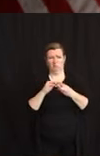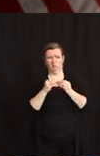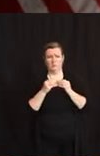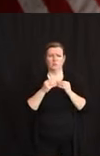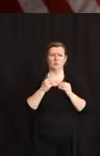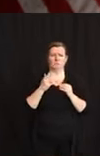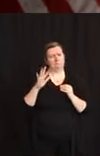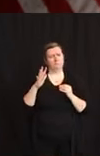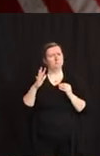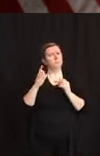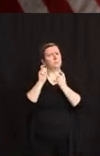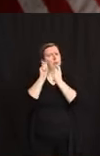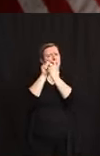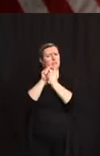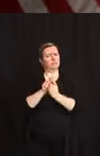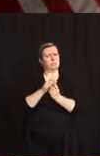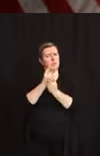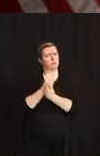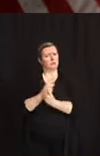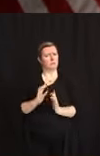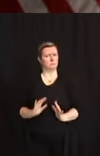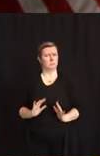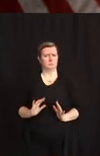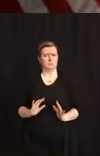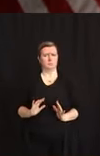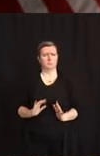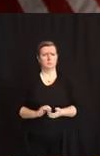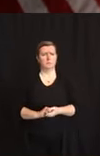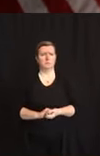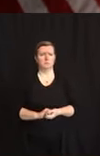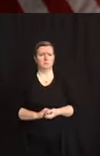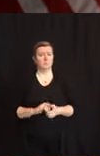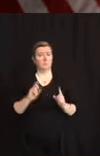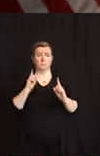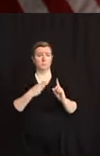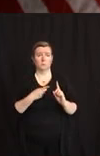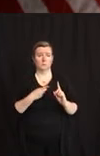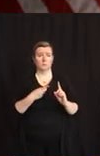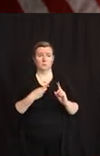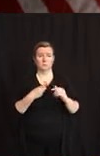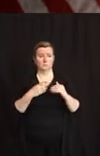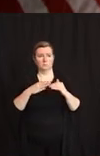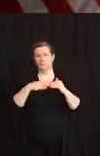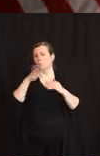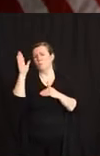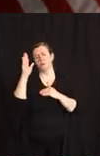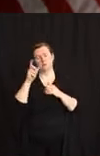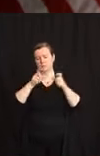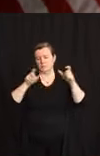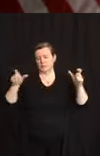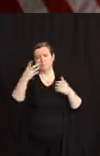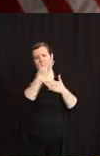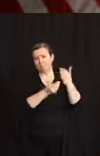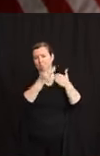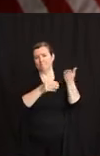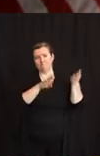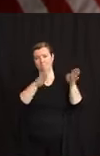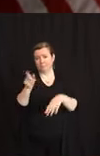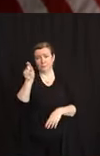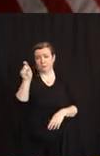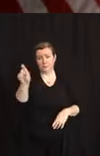reality is there are far too many people who are dying in these facilities, period. And